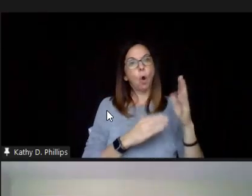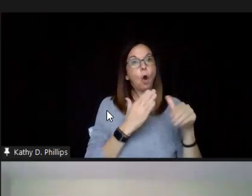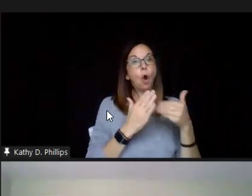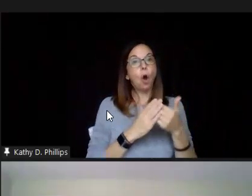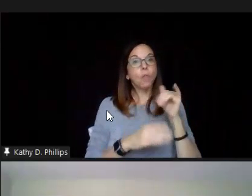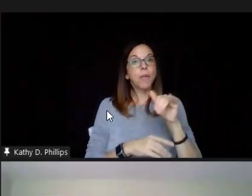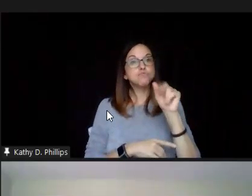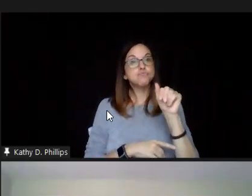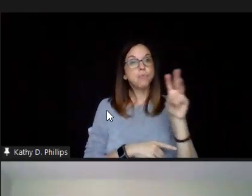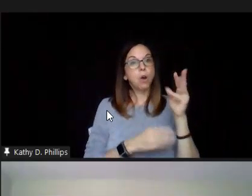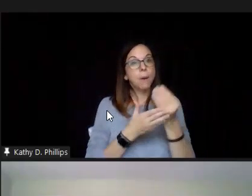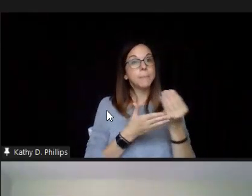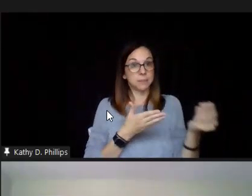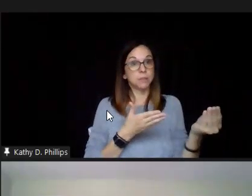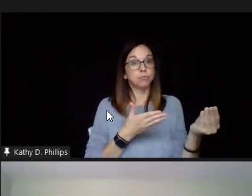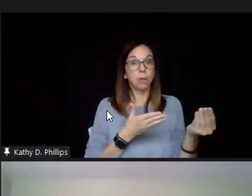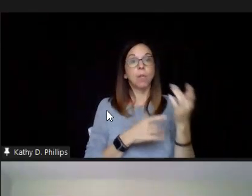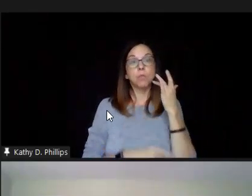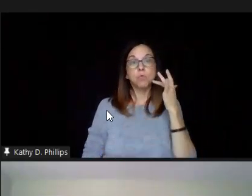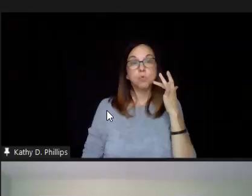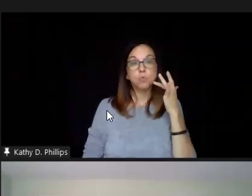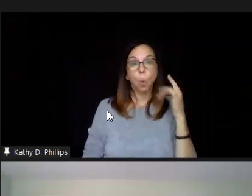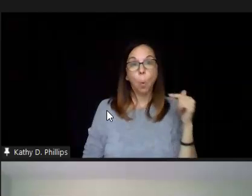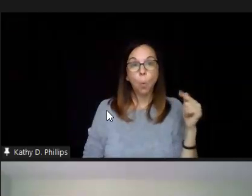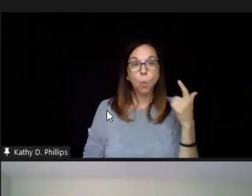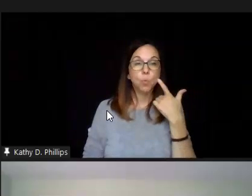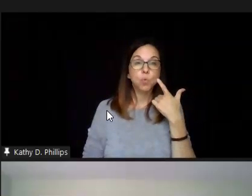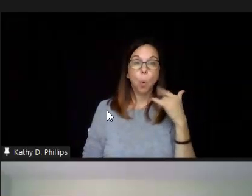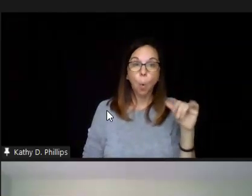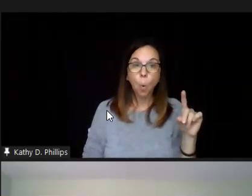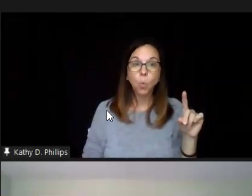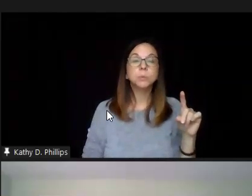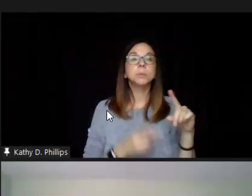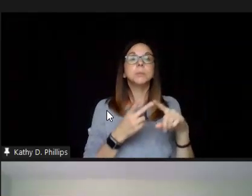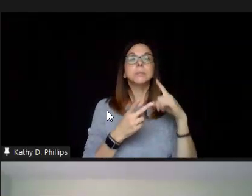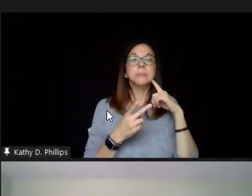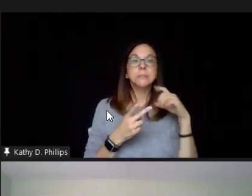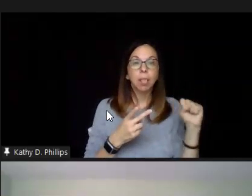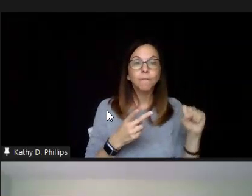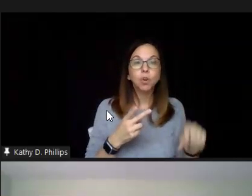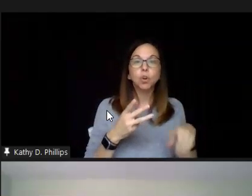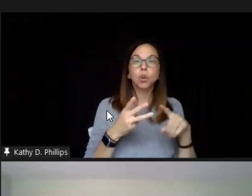those raw materials, right? The gold and silver, fur, lumber,